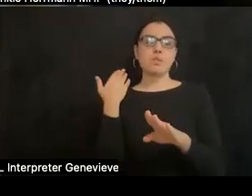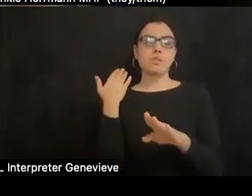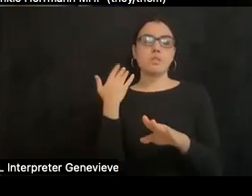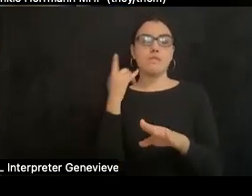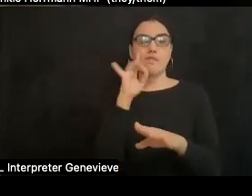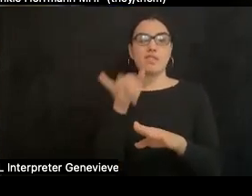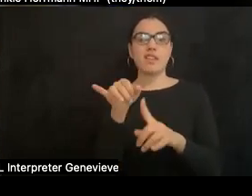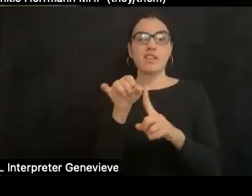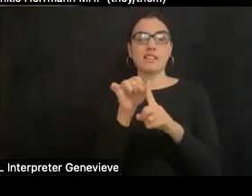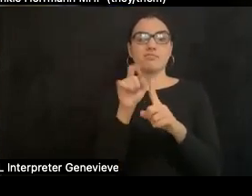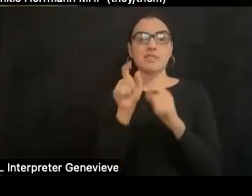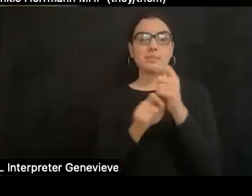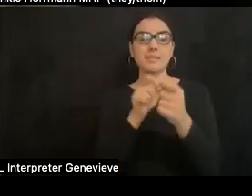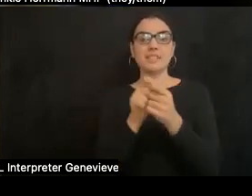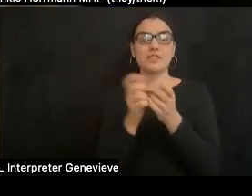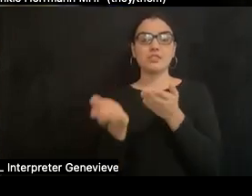Cool.